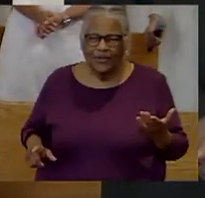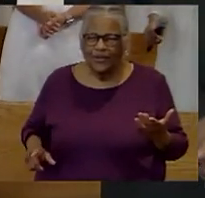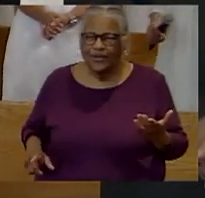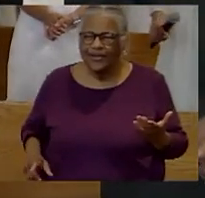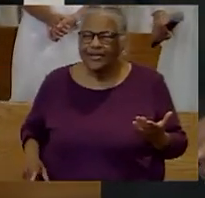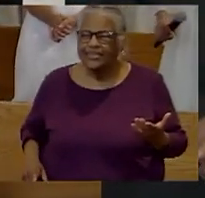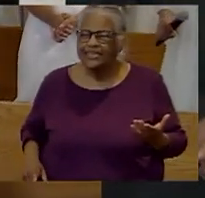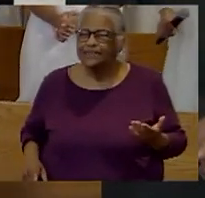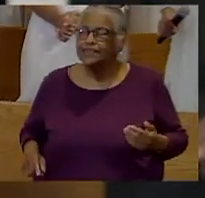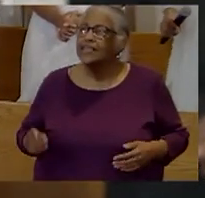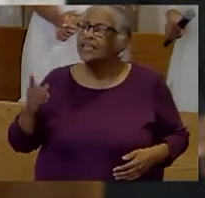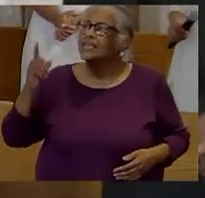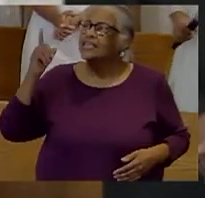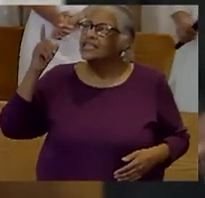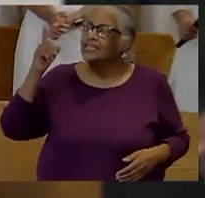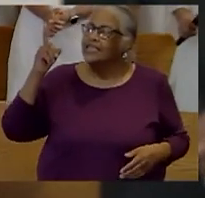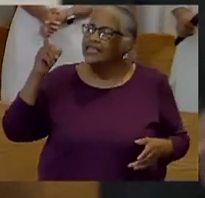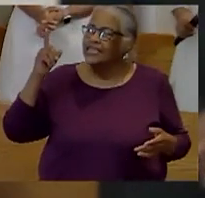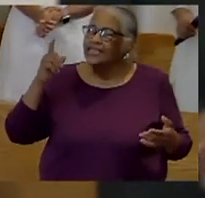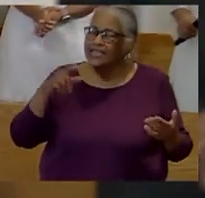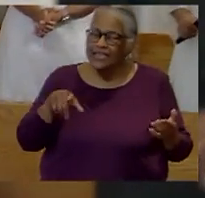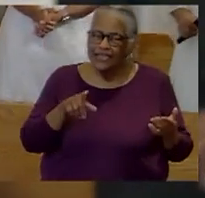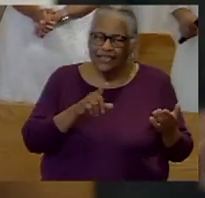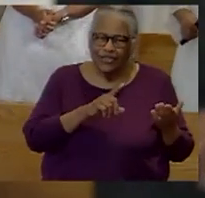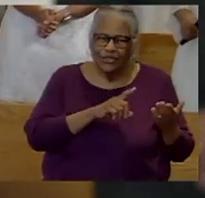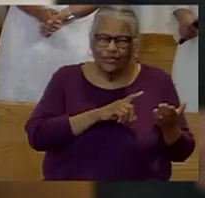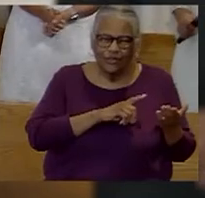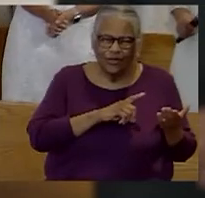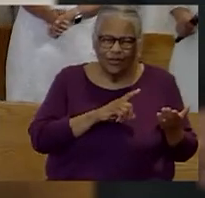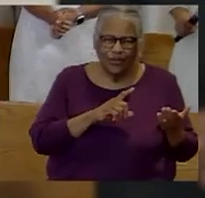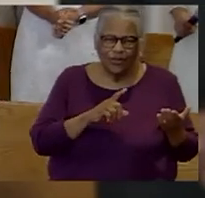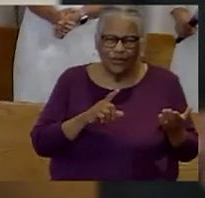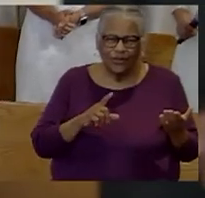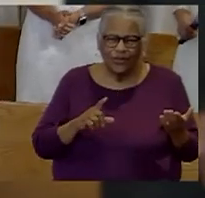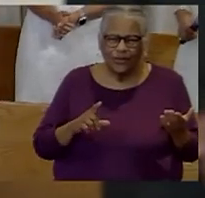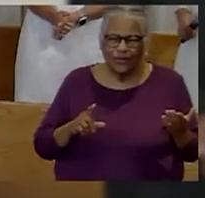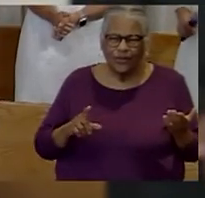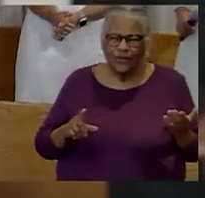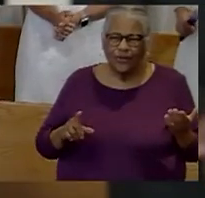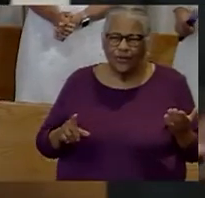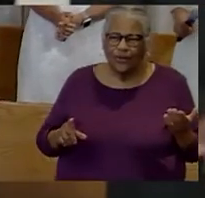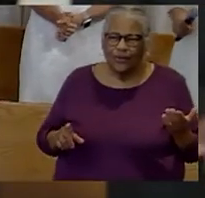Lord. He is